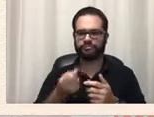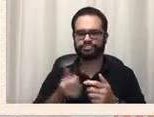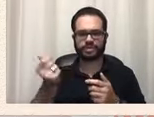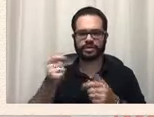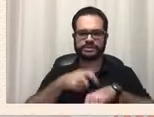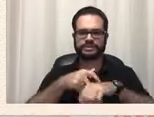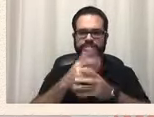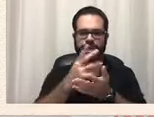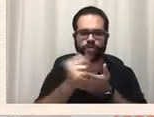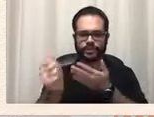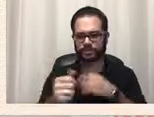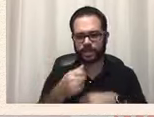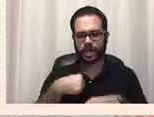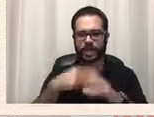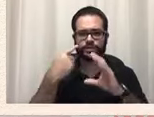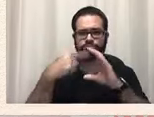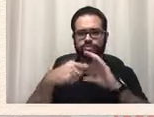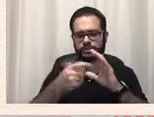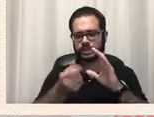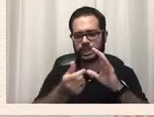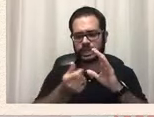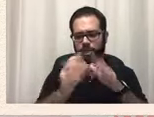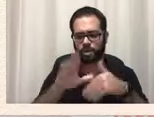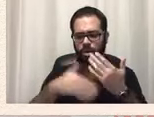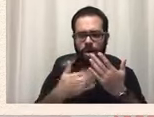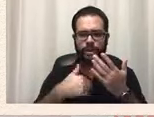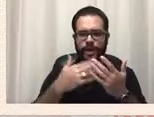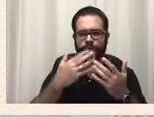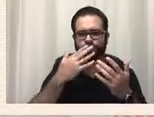and deleted unnecessary emails.